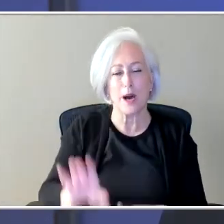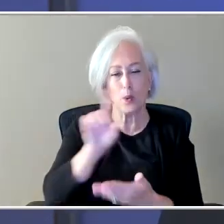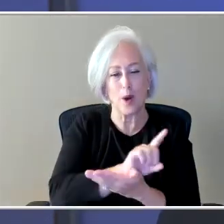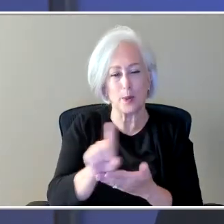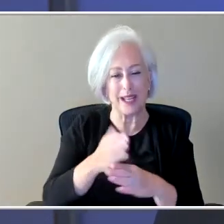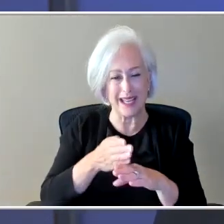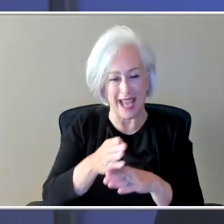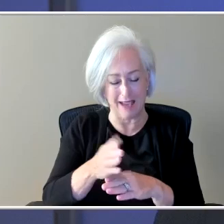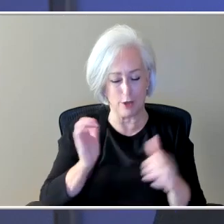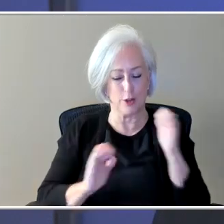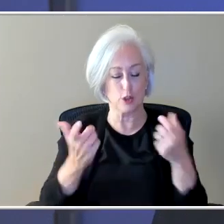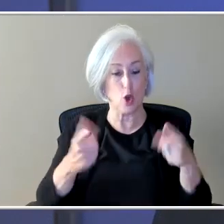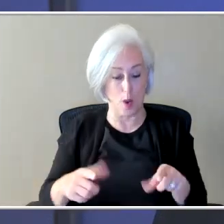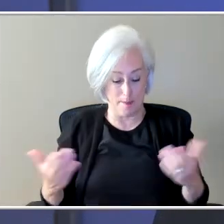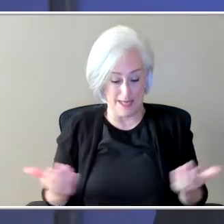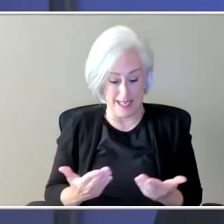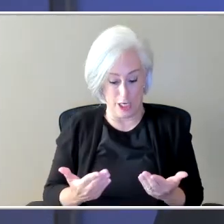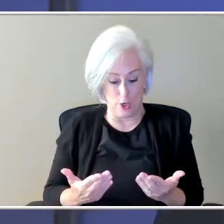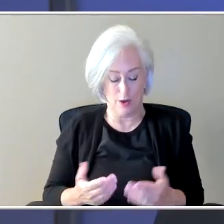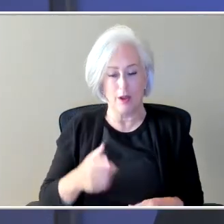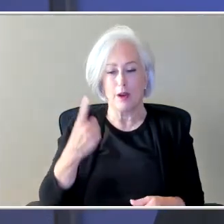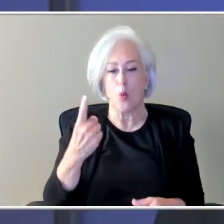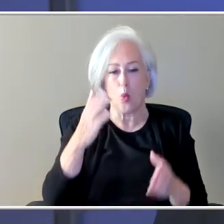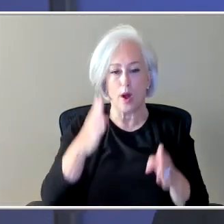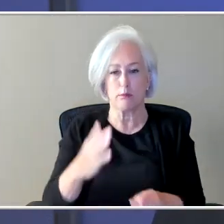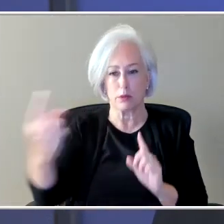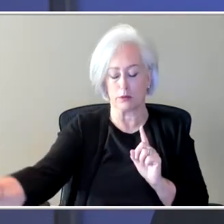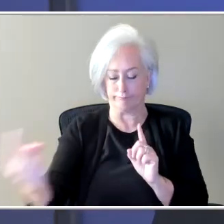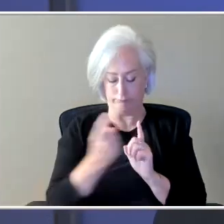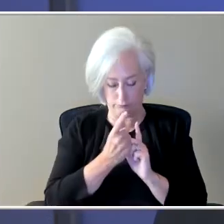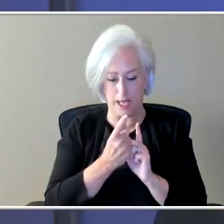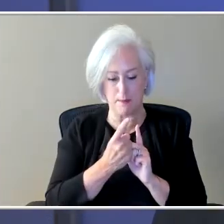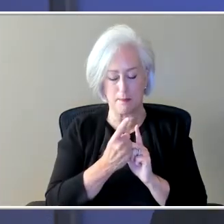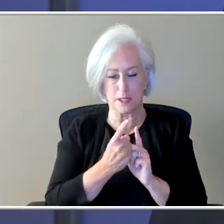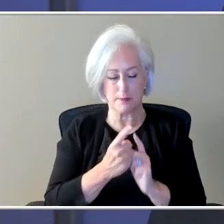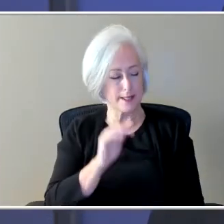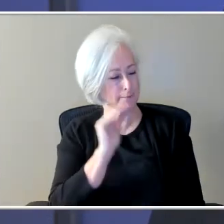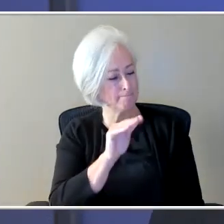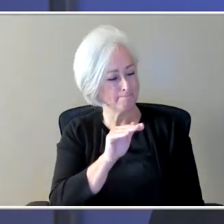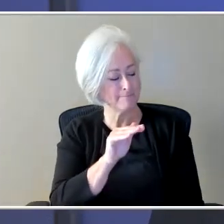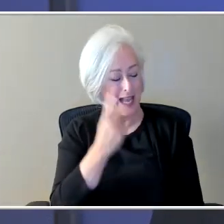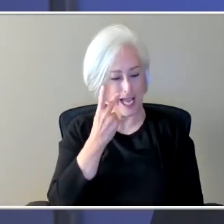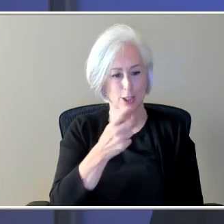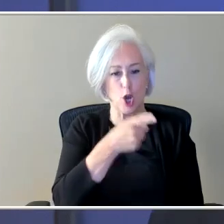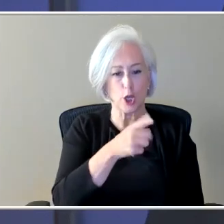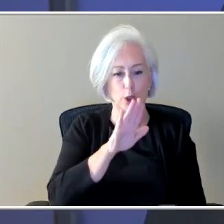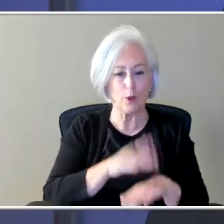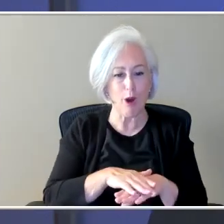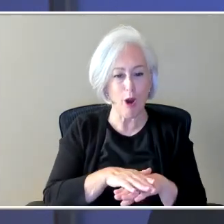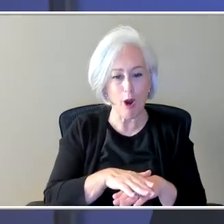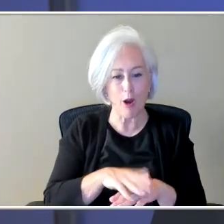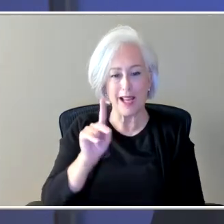here, and I had a stranger on the streets stop me and said, hey, I saw you on the